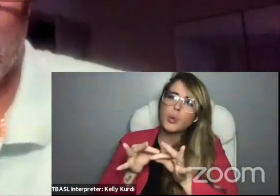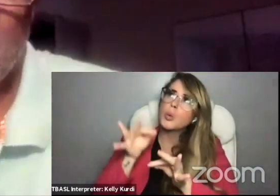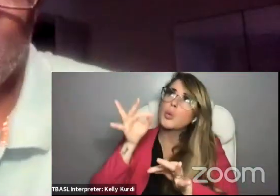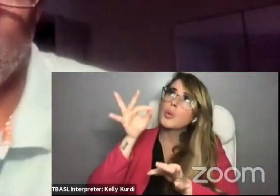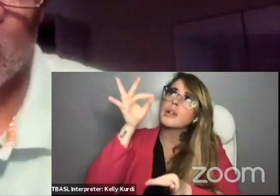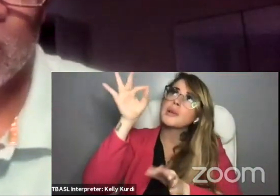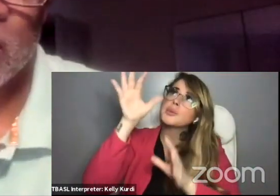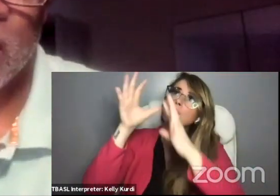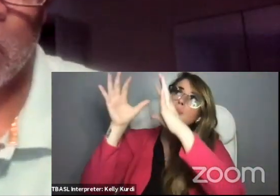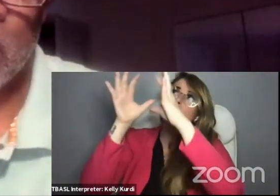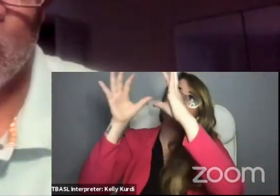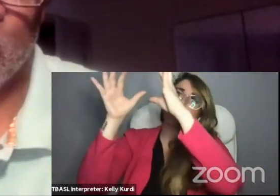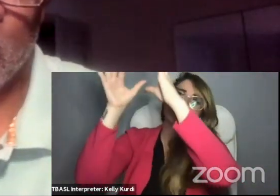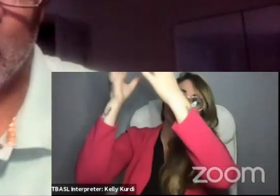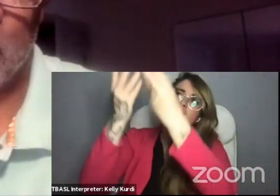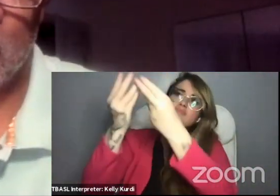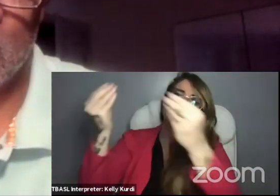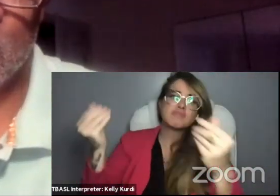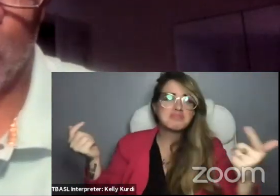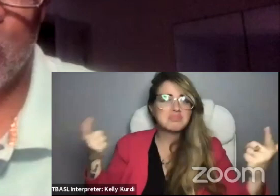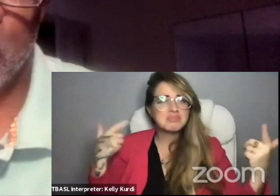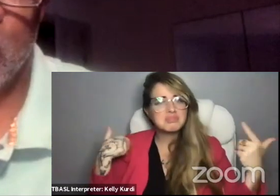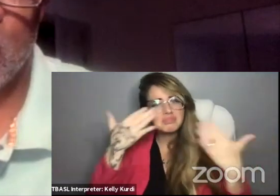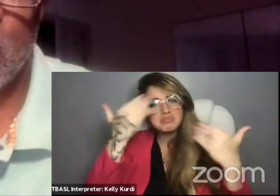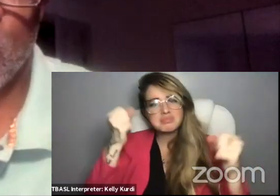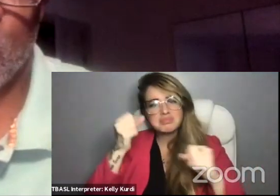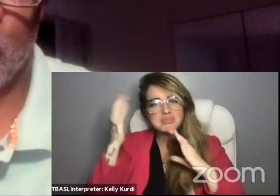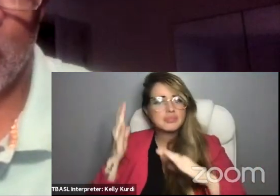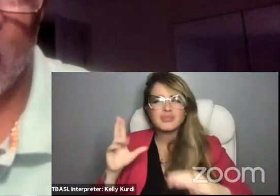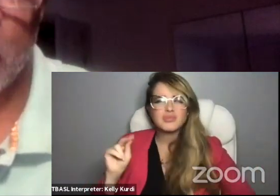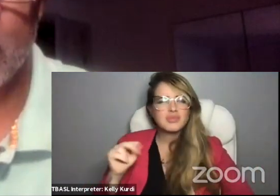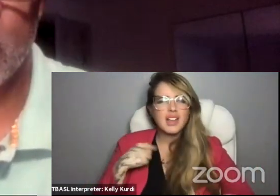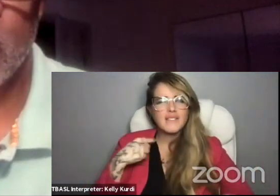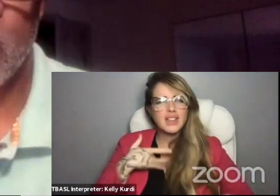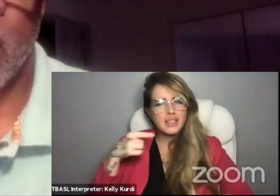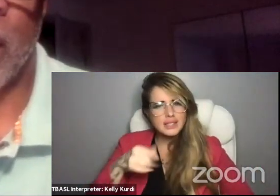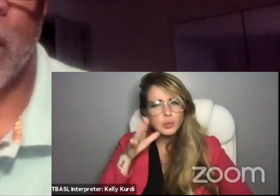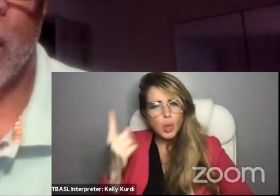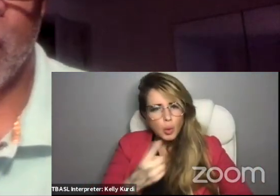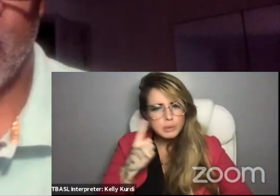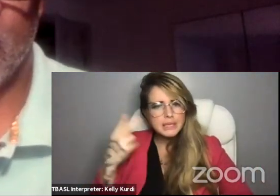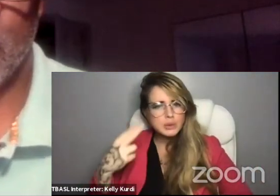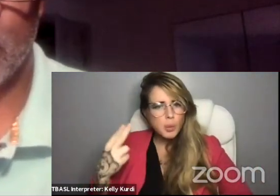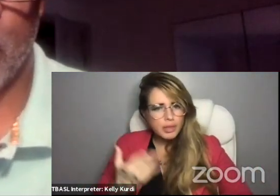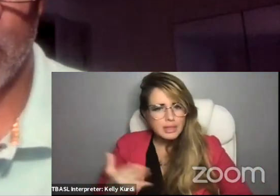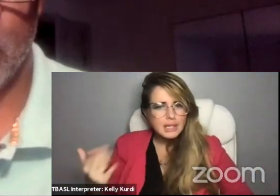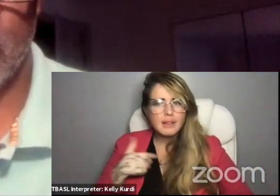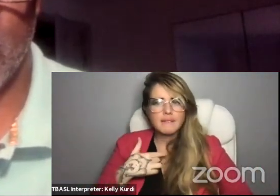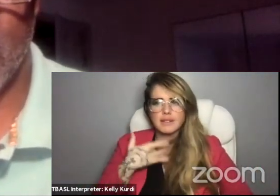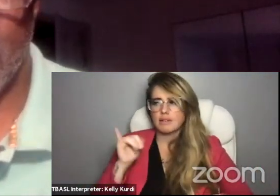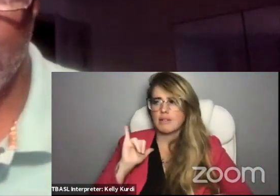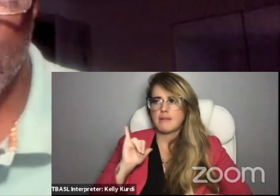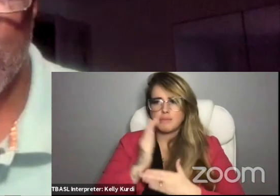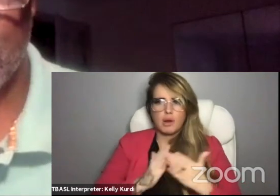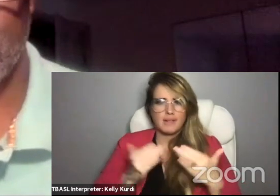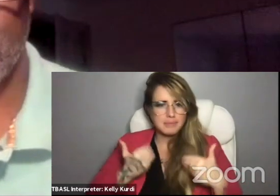And I'm not sure. I mean, I think that it's always gonna be this historical thing. I think that there is a part of me that